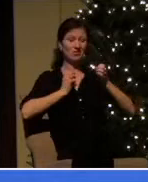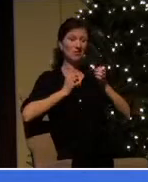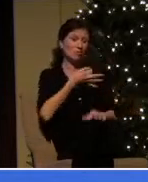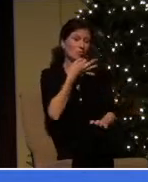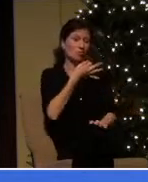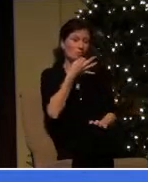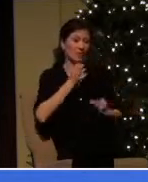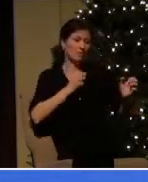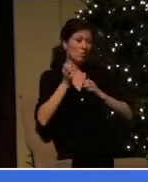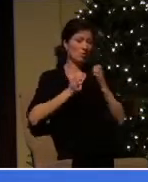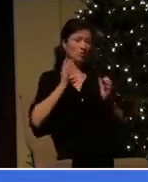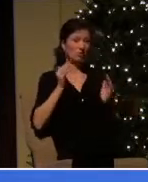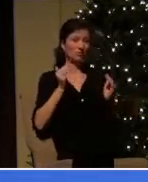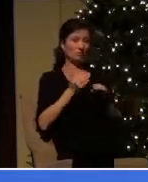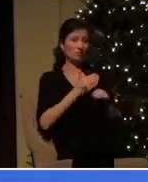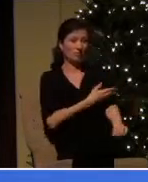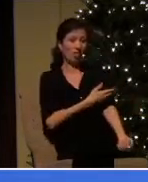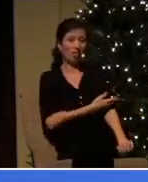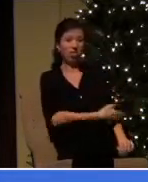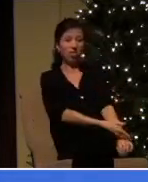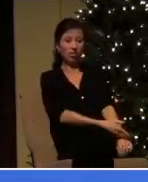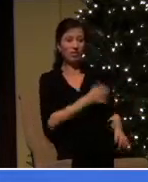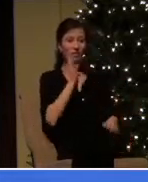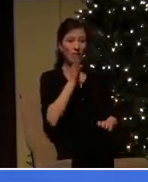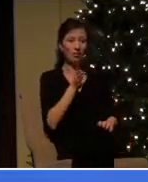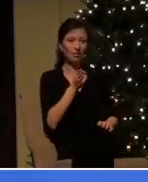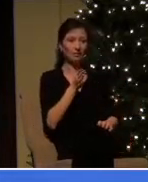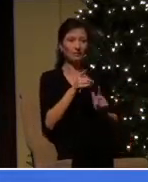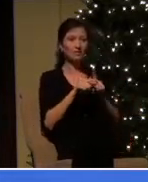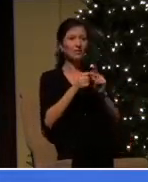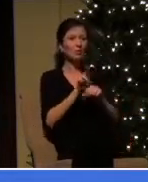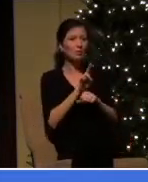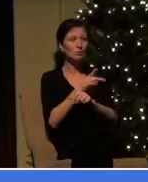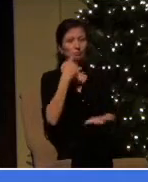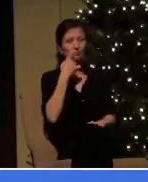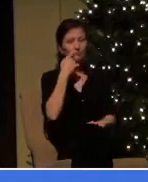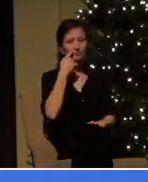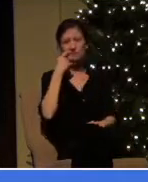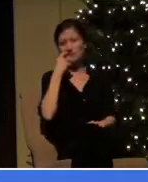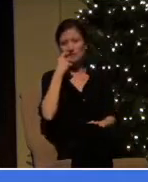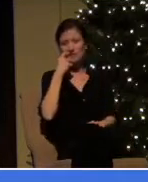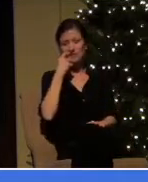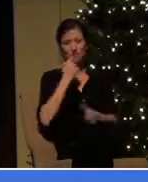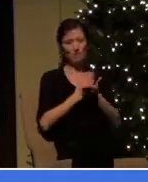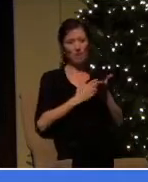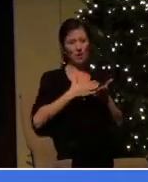you. I go numb. I start sliding into addictions because a whole part of my